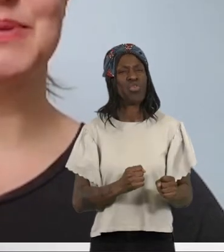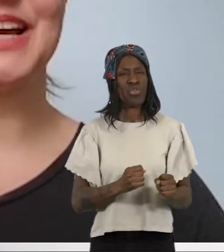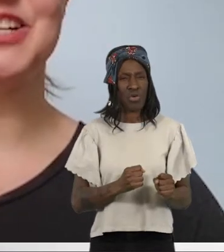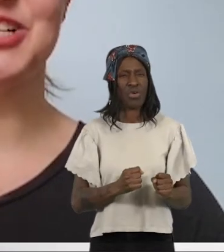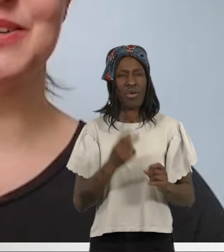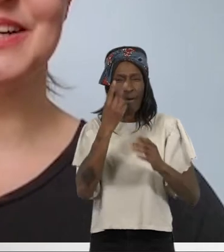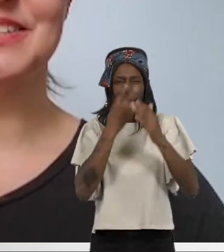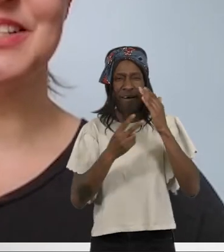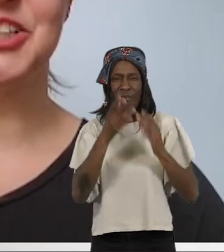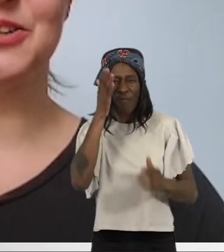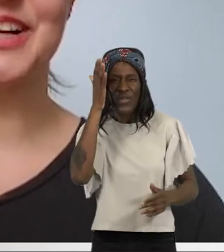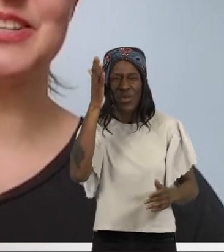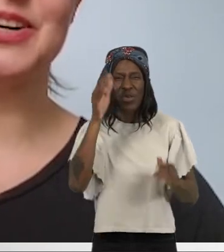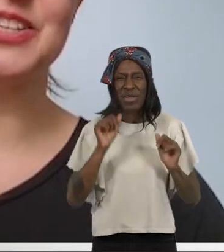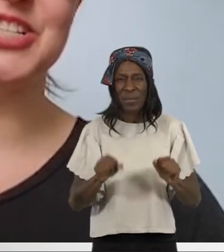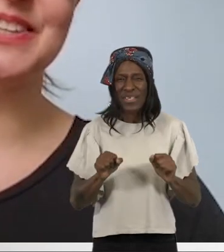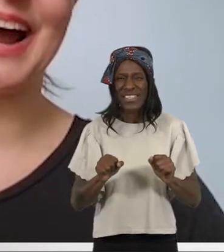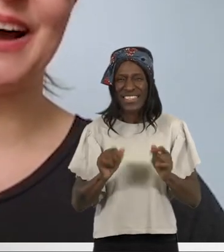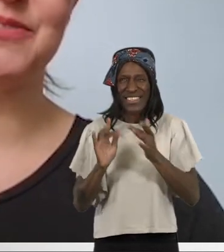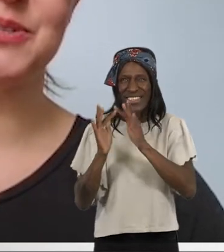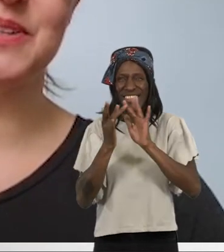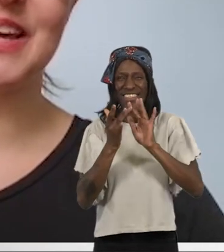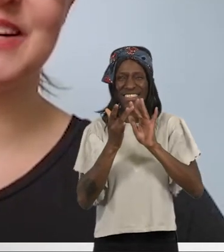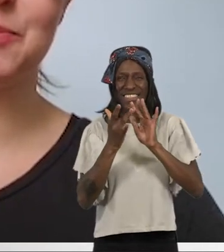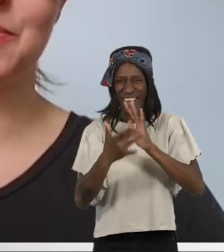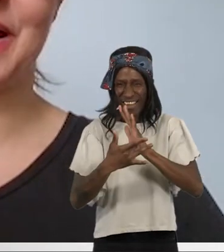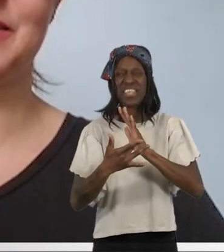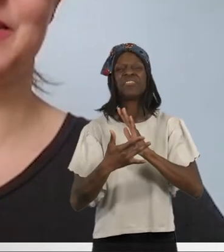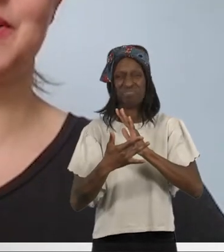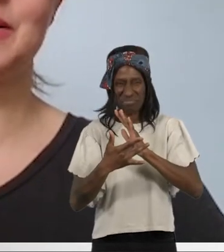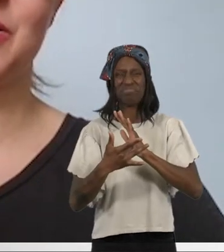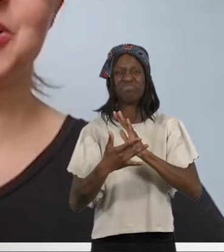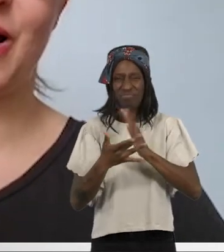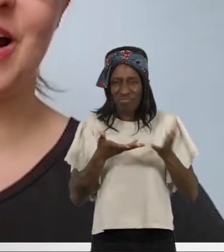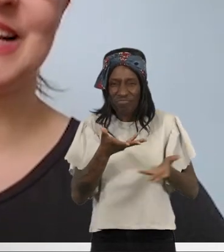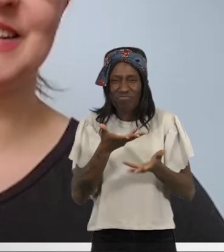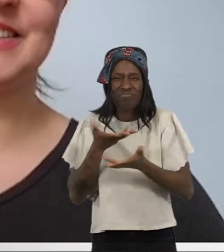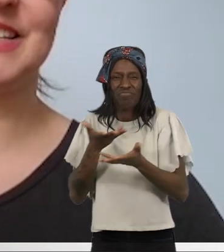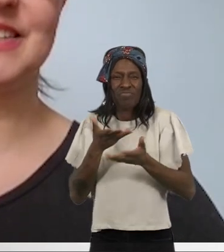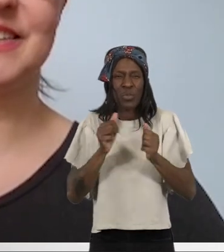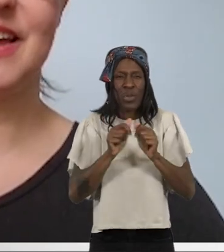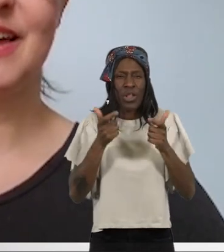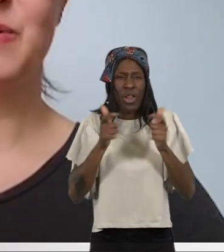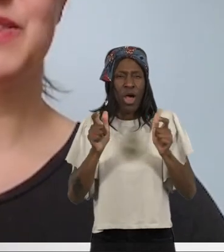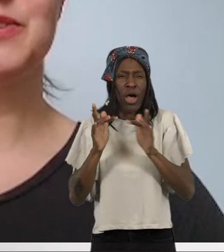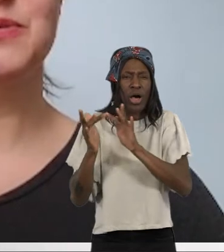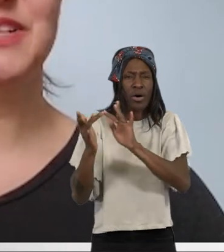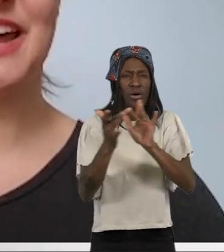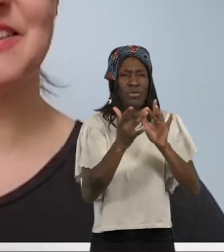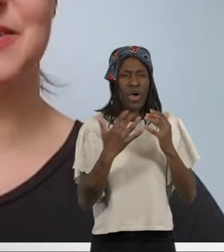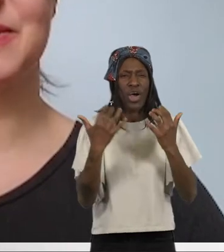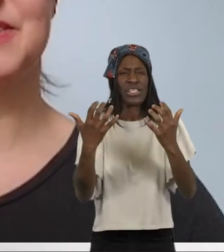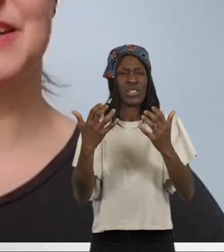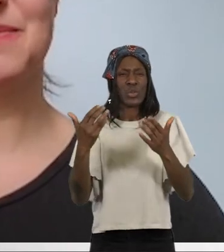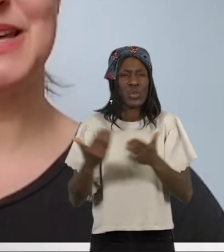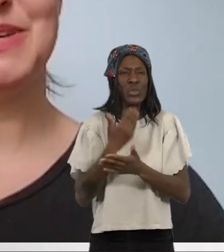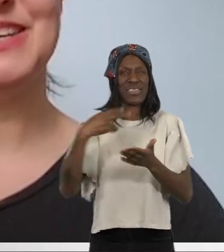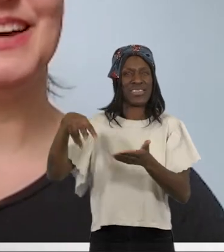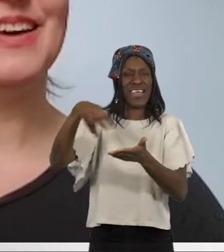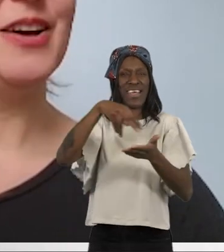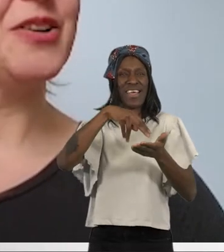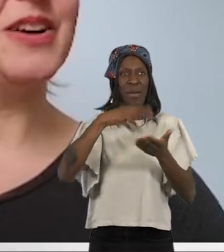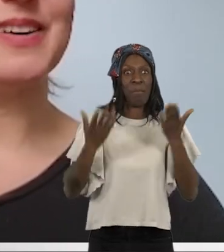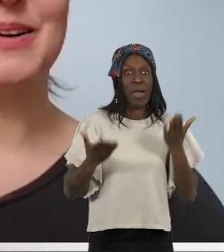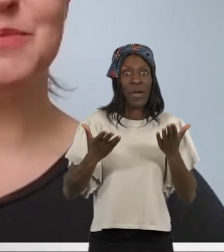the immense potential that digital technologies have to engage Propeller with larger audiences, with new dancers that